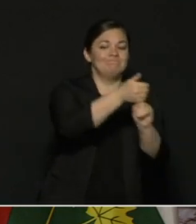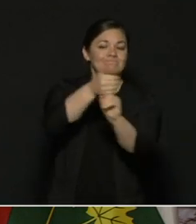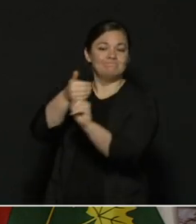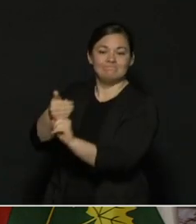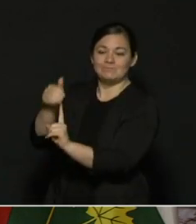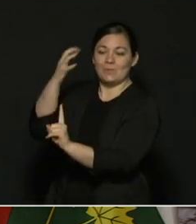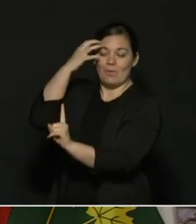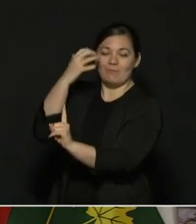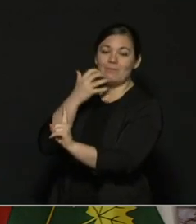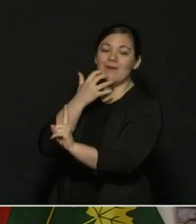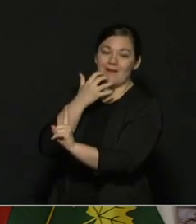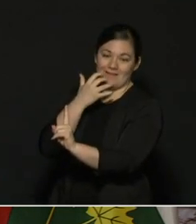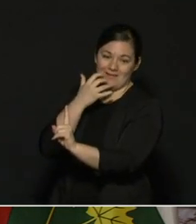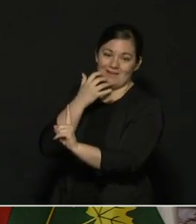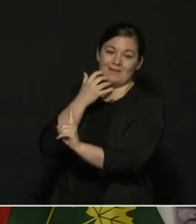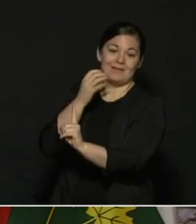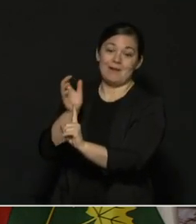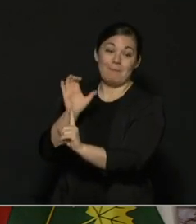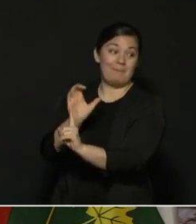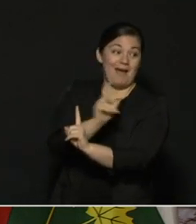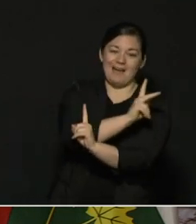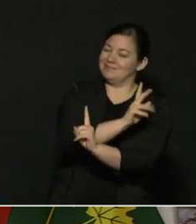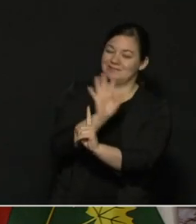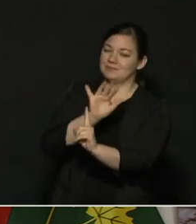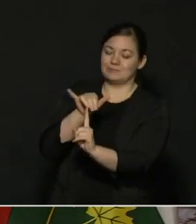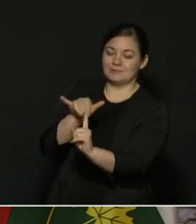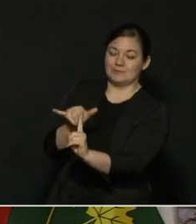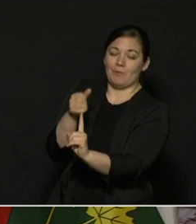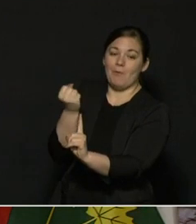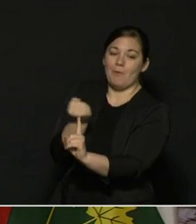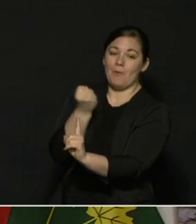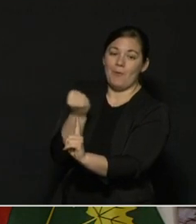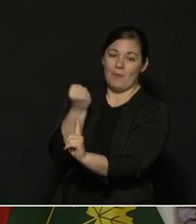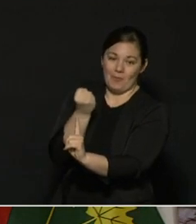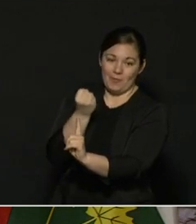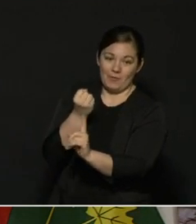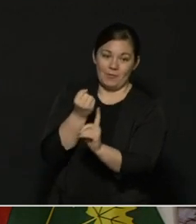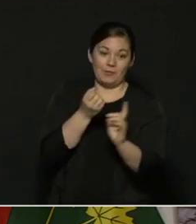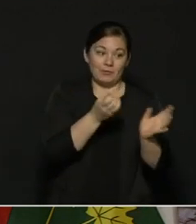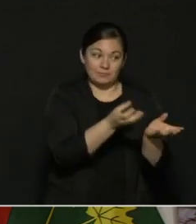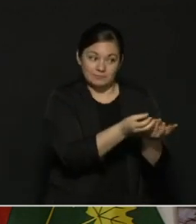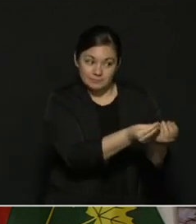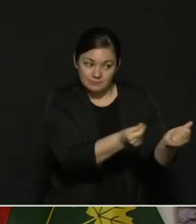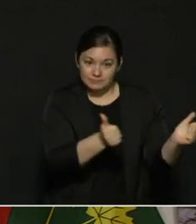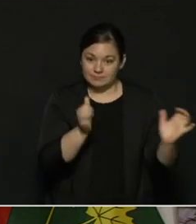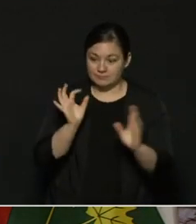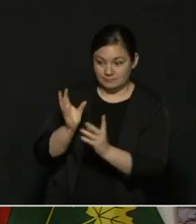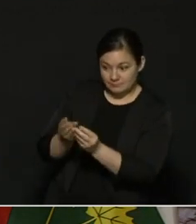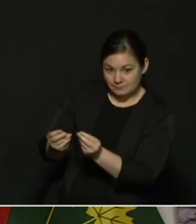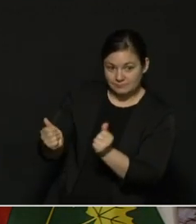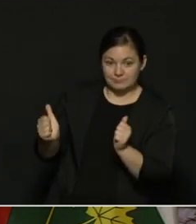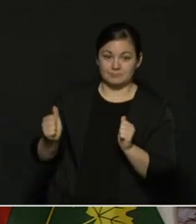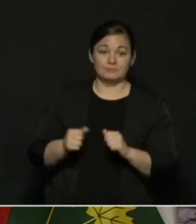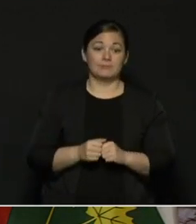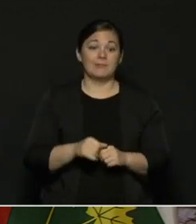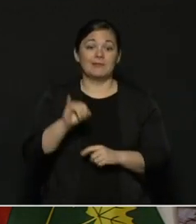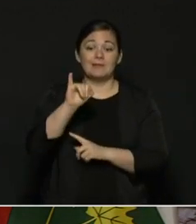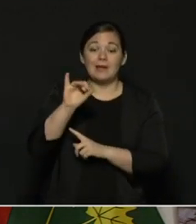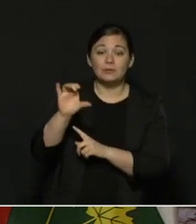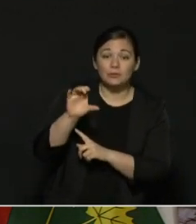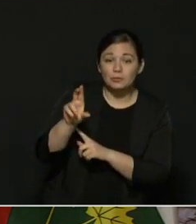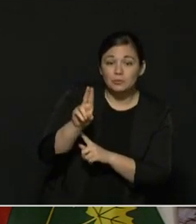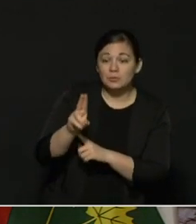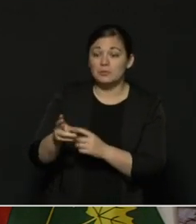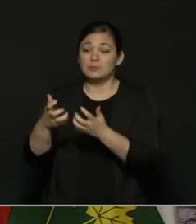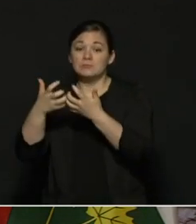facilities at this time until we get things under control. On the other side, the ICU and the vent numbers are down, and more than just a couple, so that's